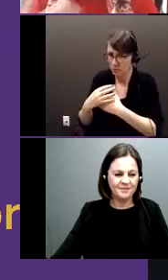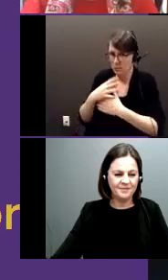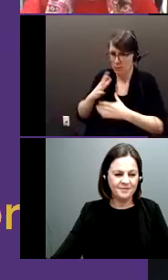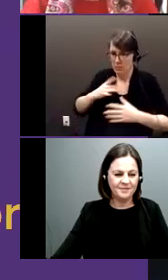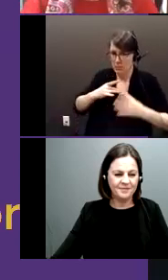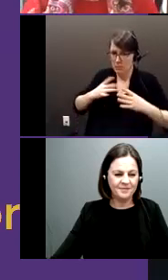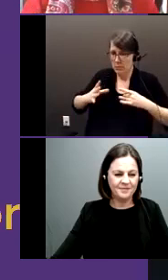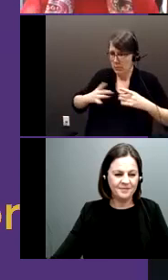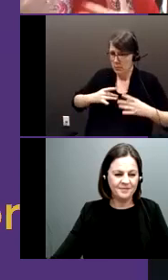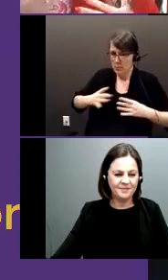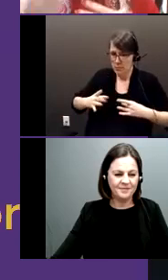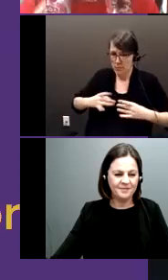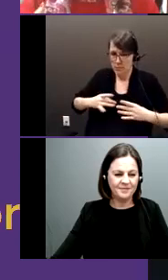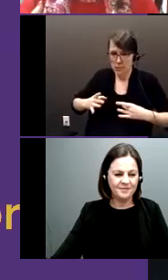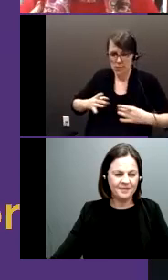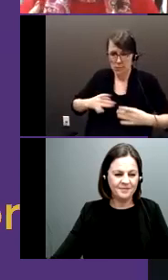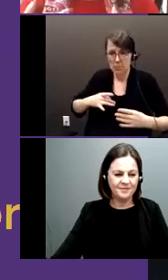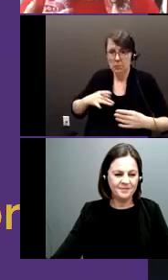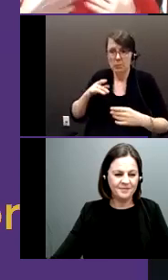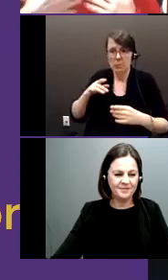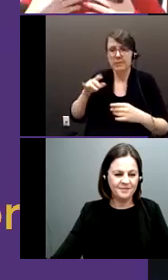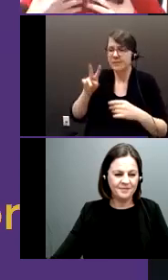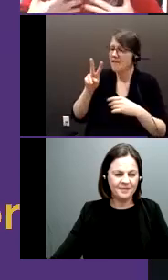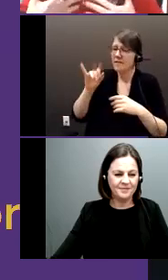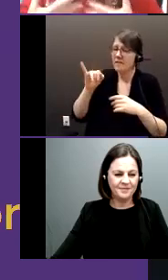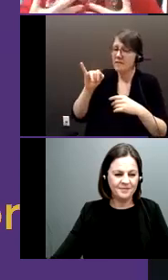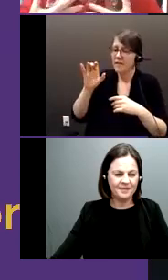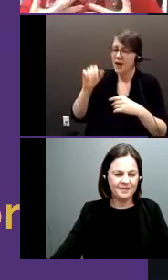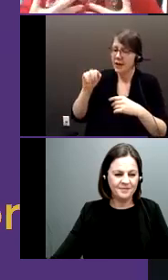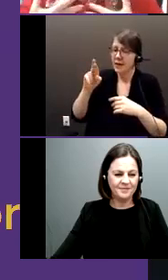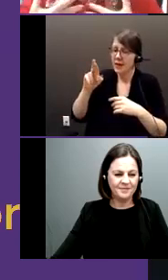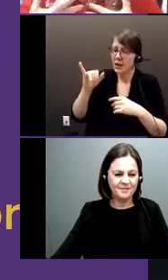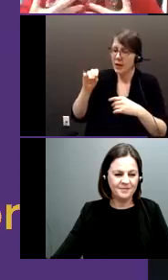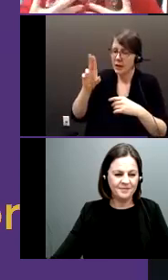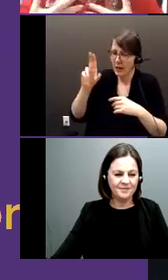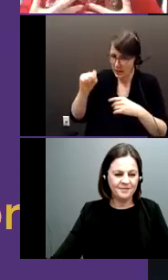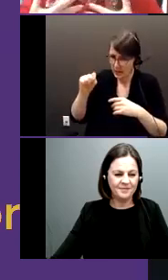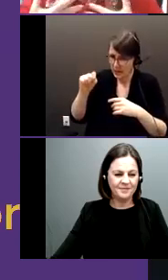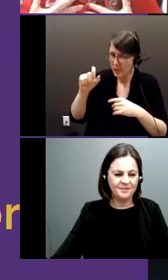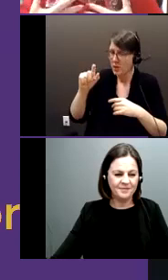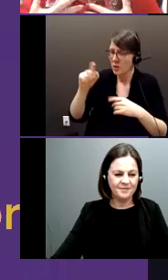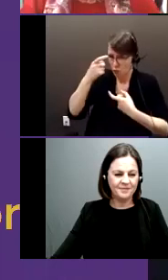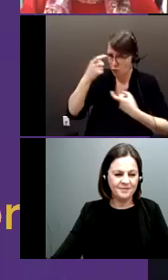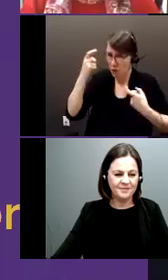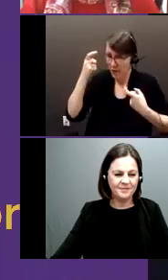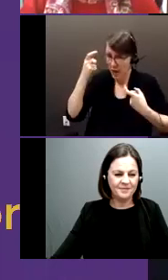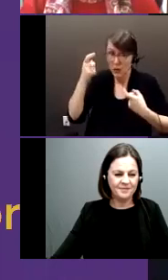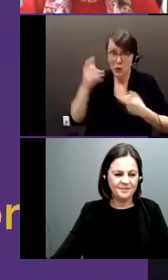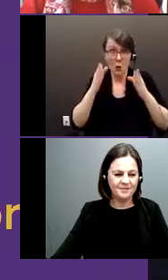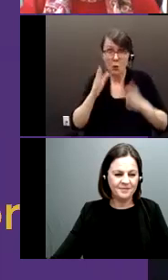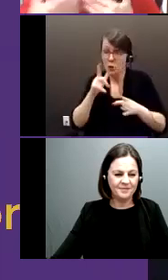means essentially is the trauma that we might experience as helpers or support